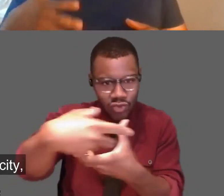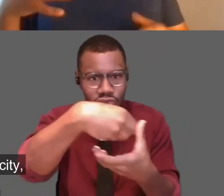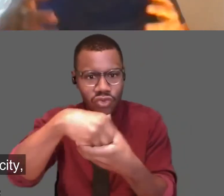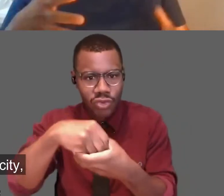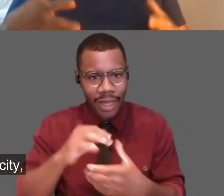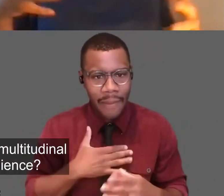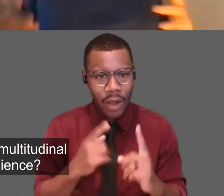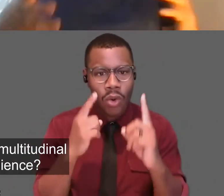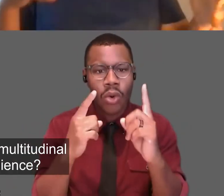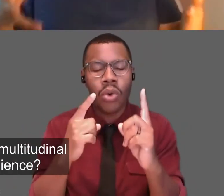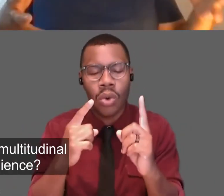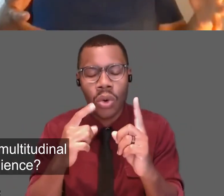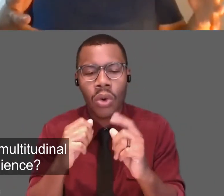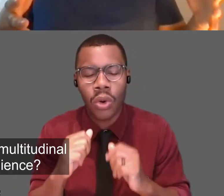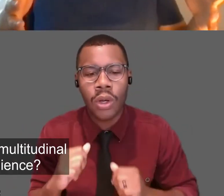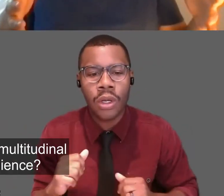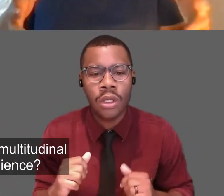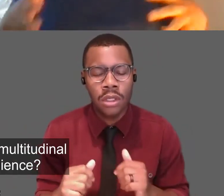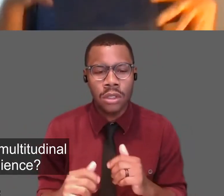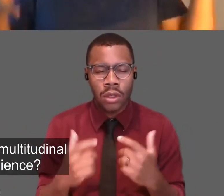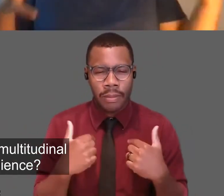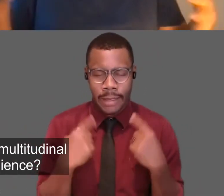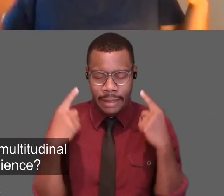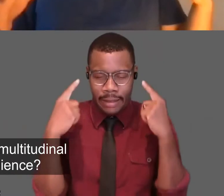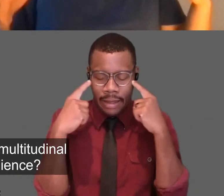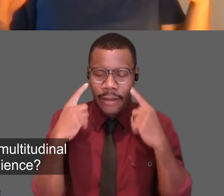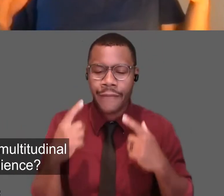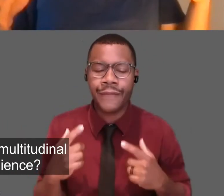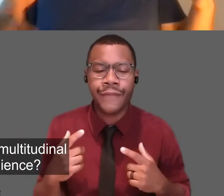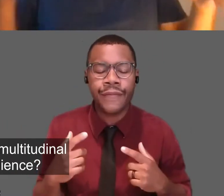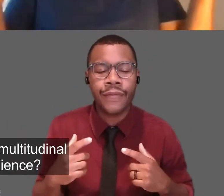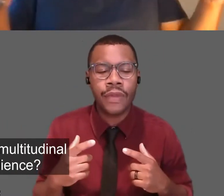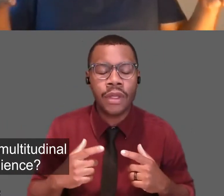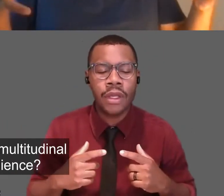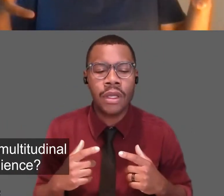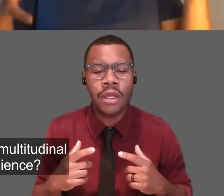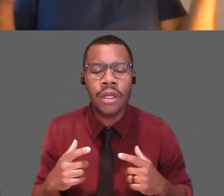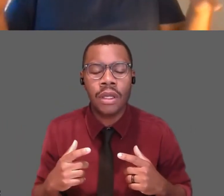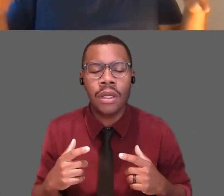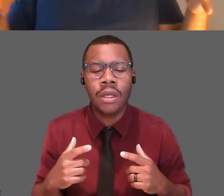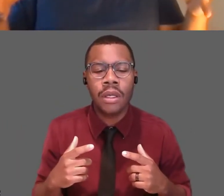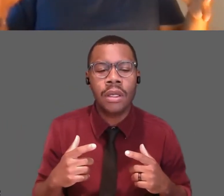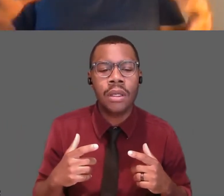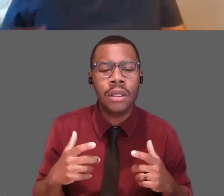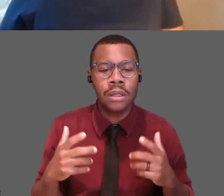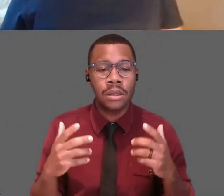in some capacity, how can I engage a multitudinal existence or